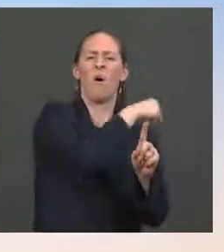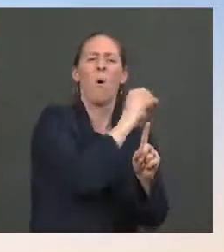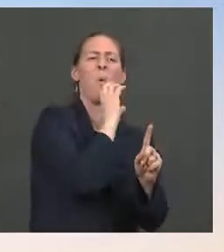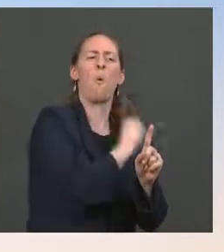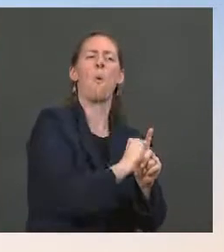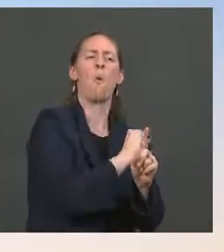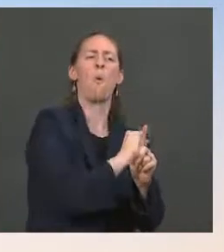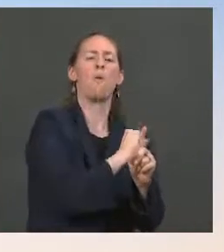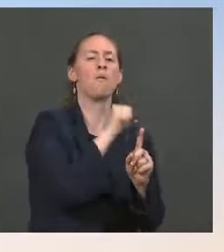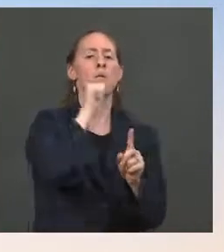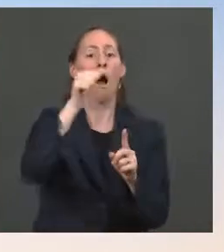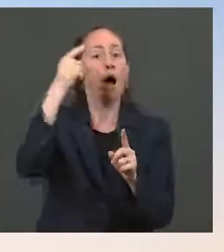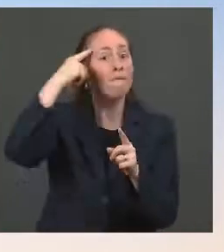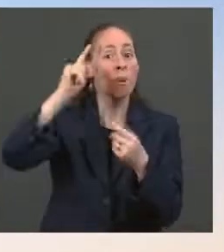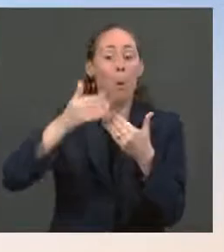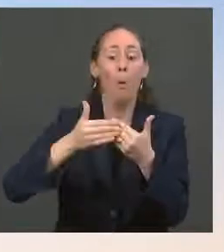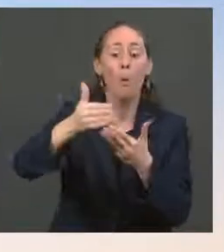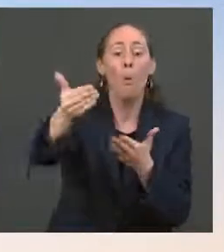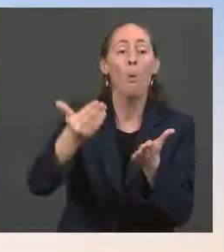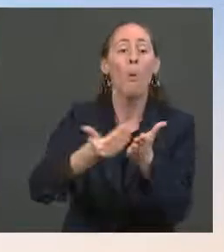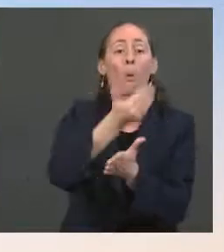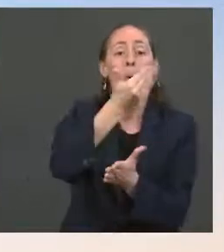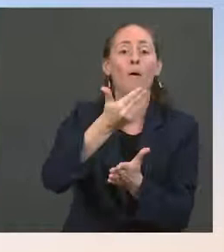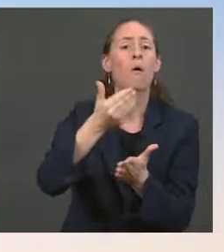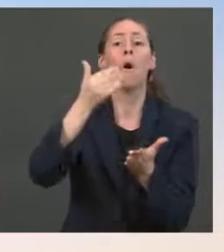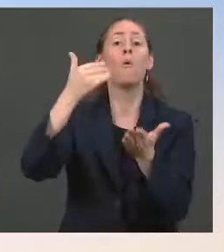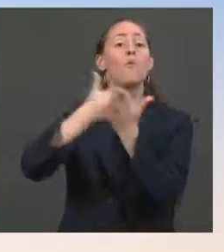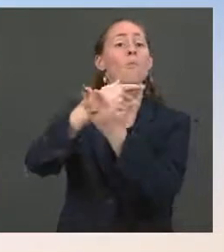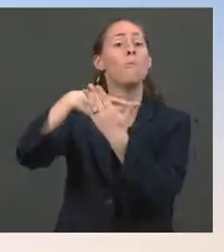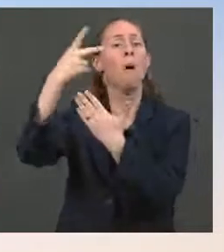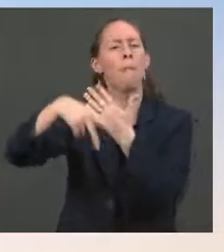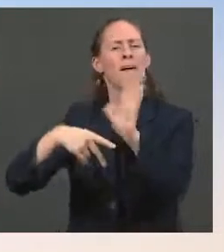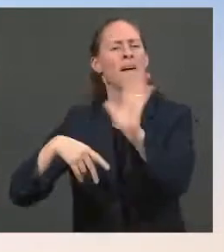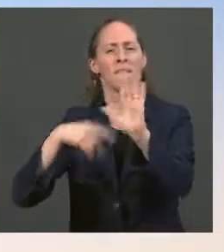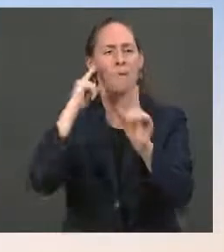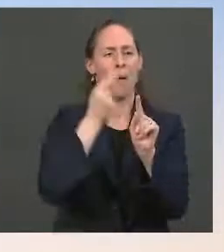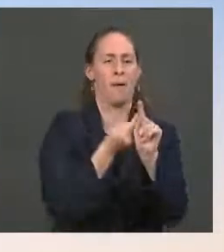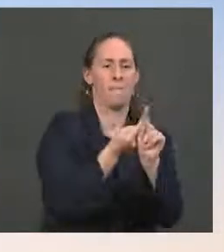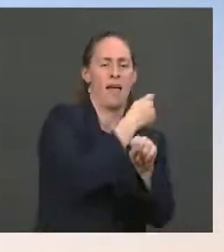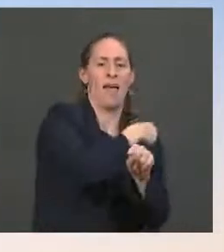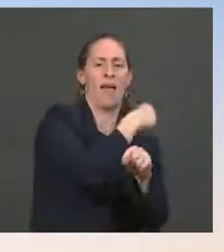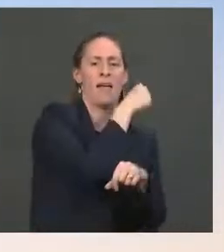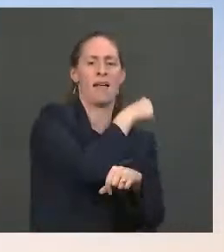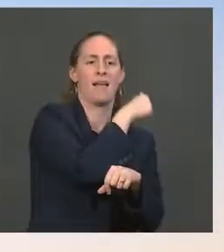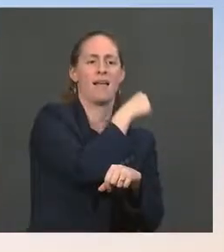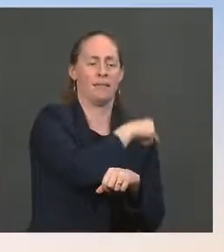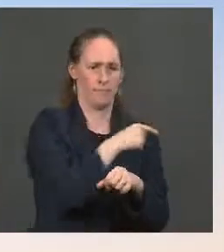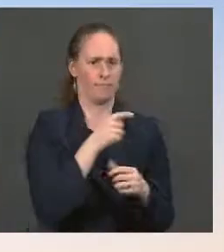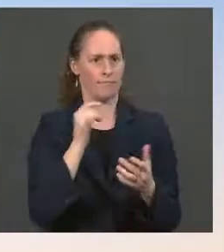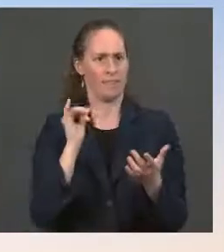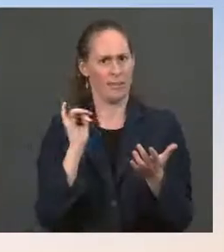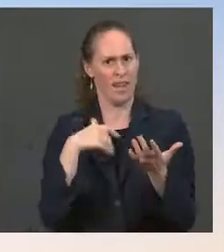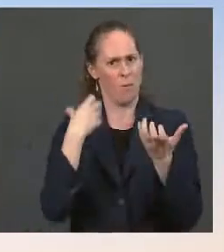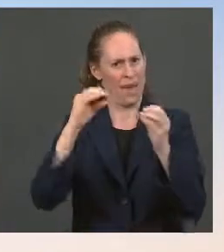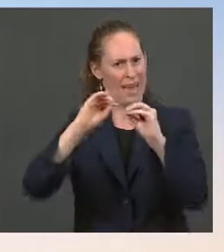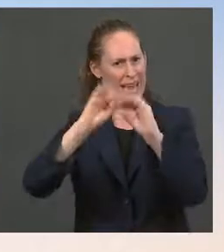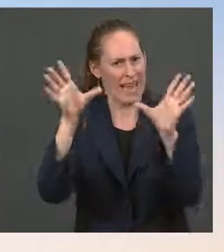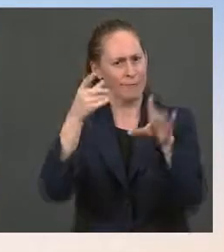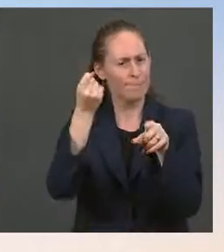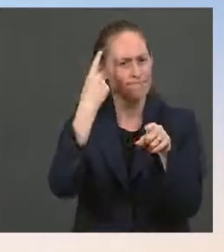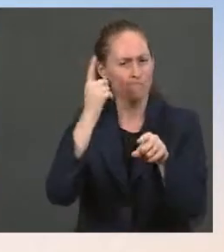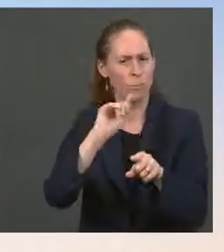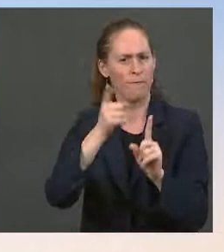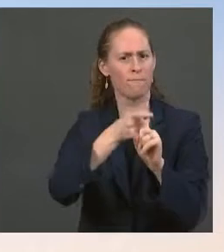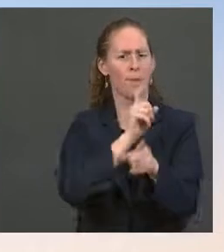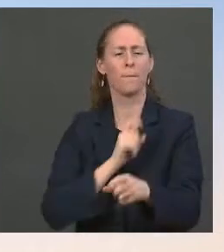initiatives that we're talking about and debating now. And this tells you exactly where those costs came from. Go ahead. The president said this morning